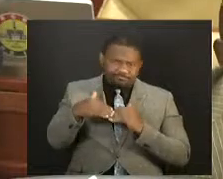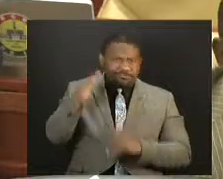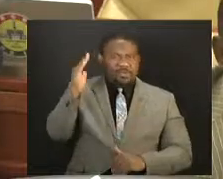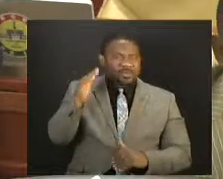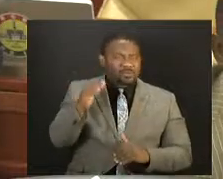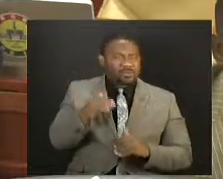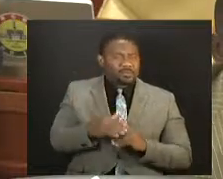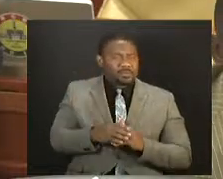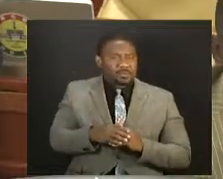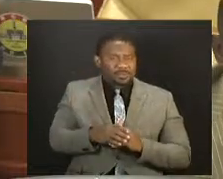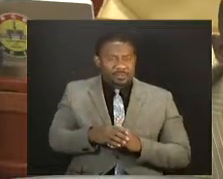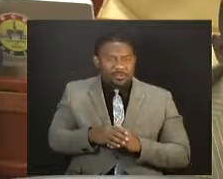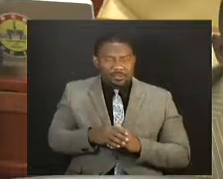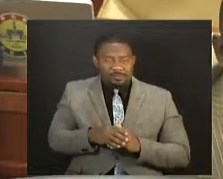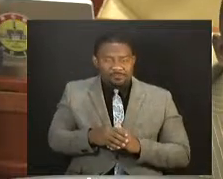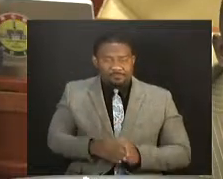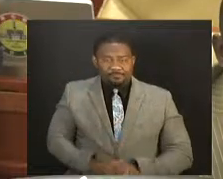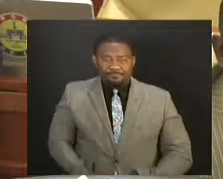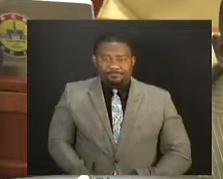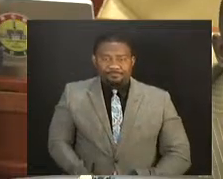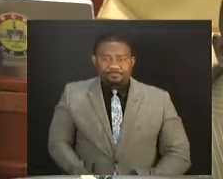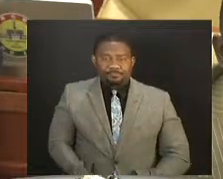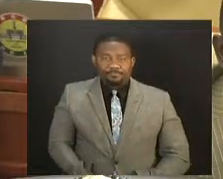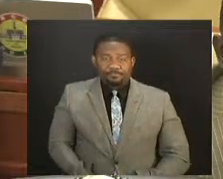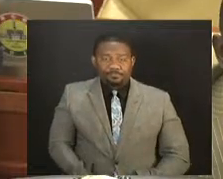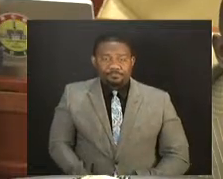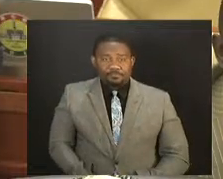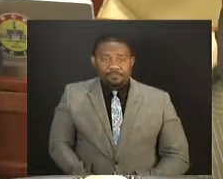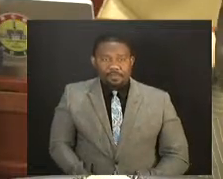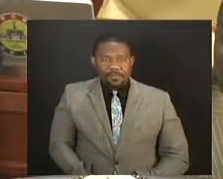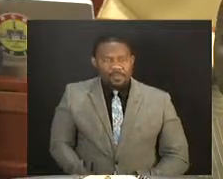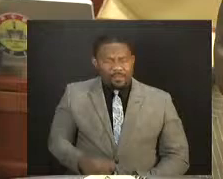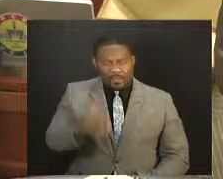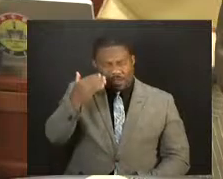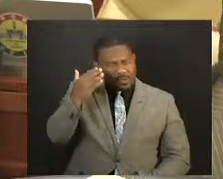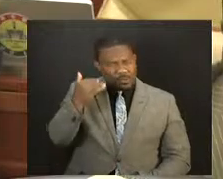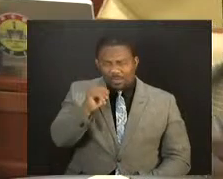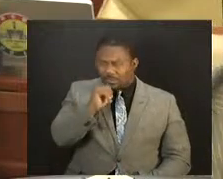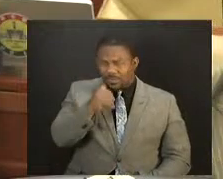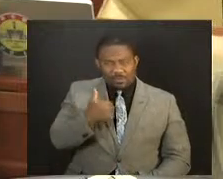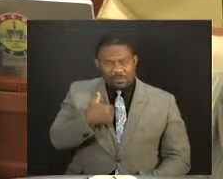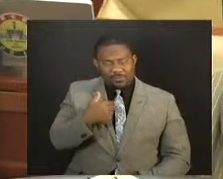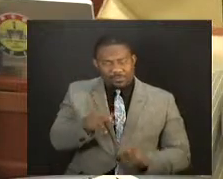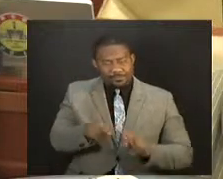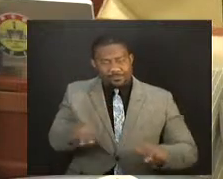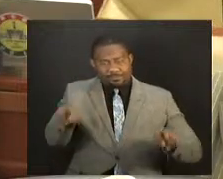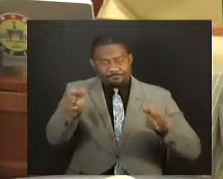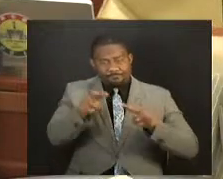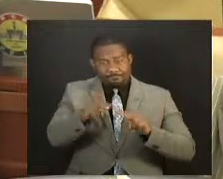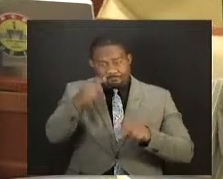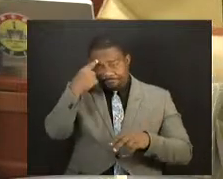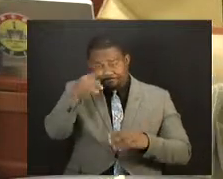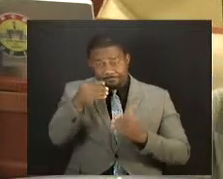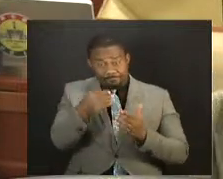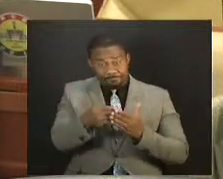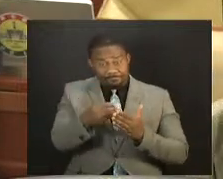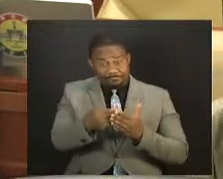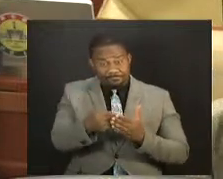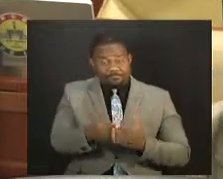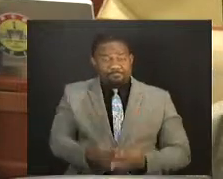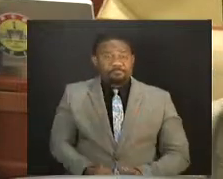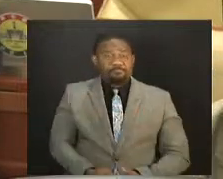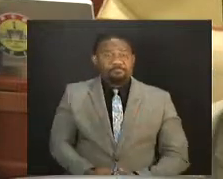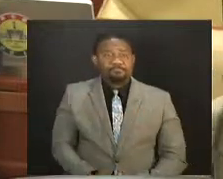We kept doing that until now. Why was there no value for money up to this point? Then,